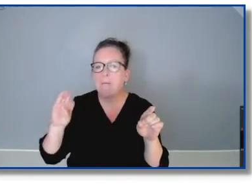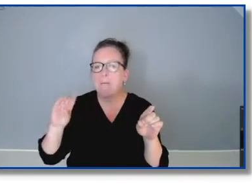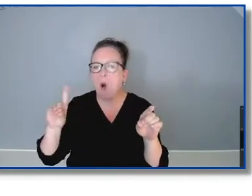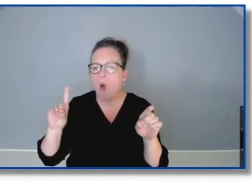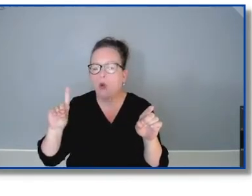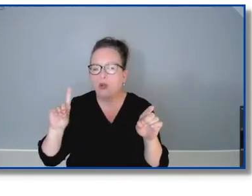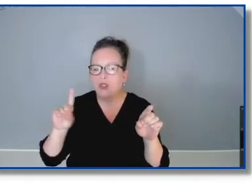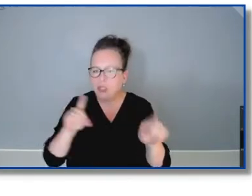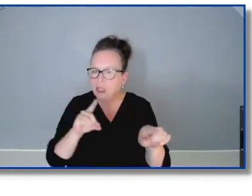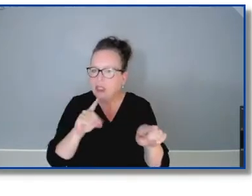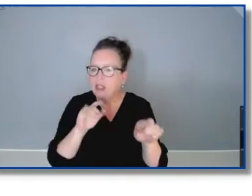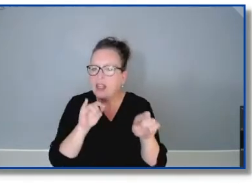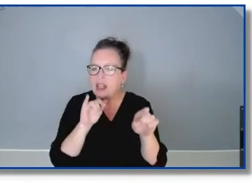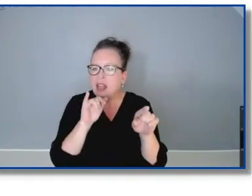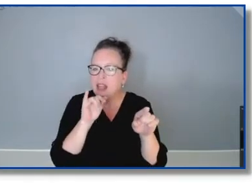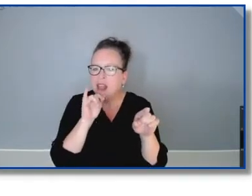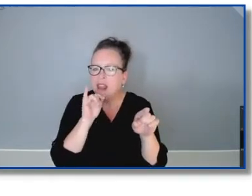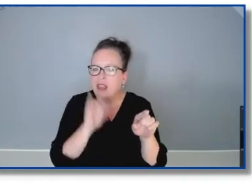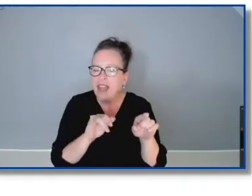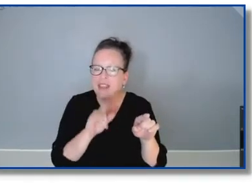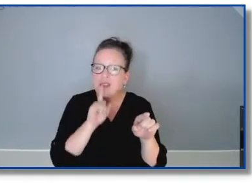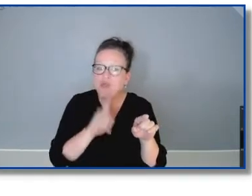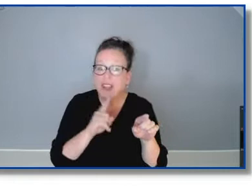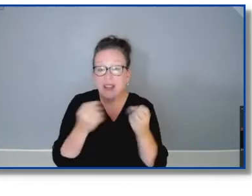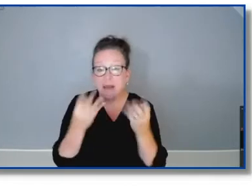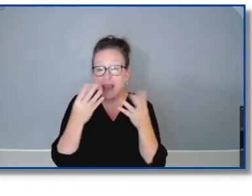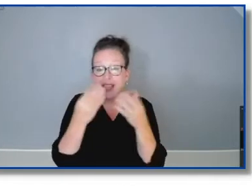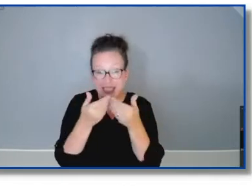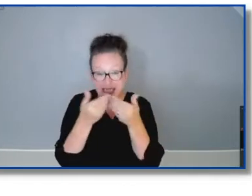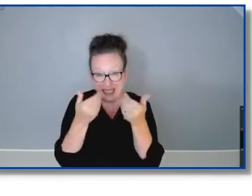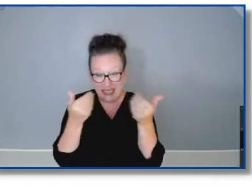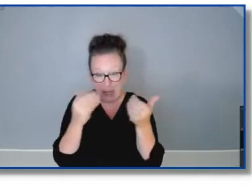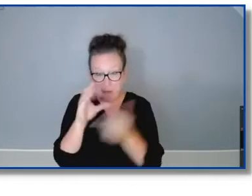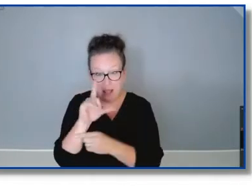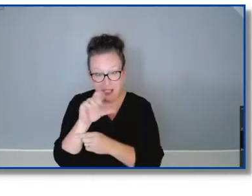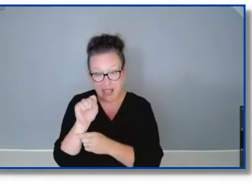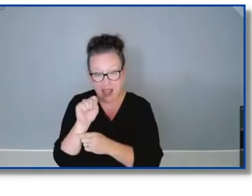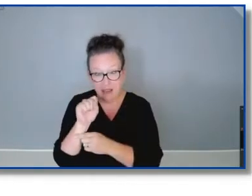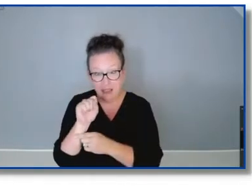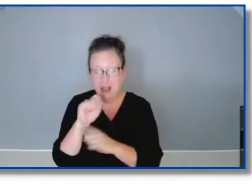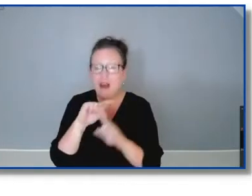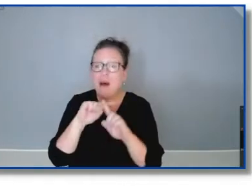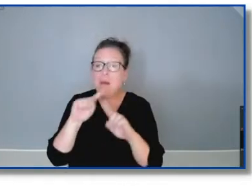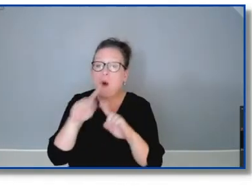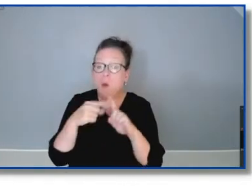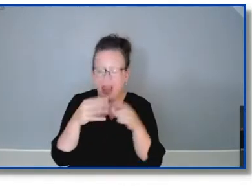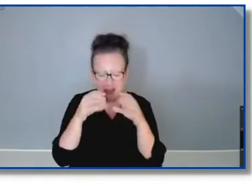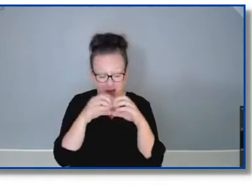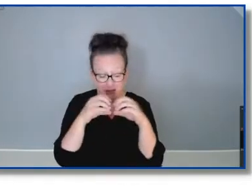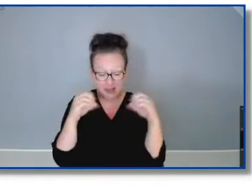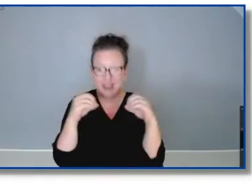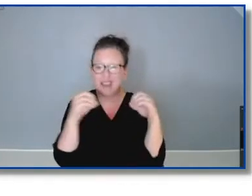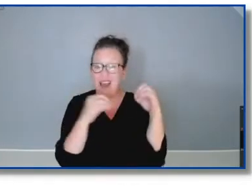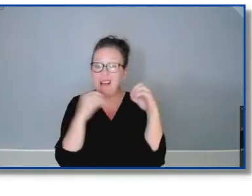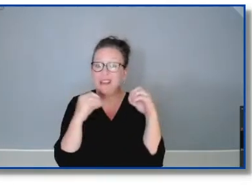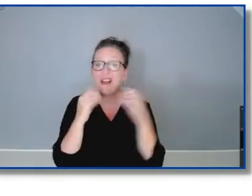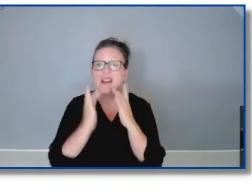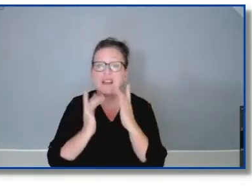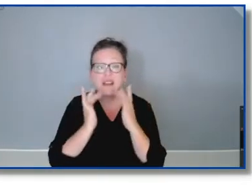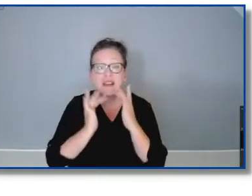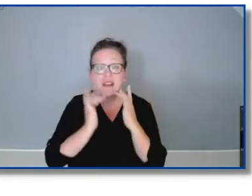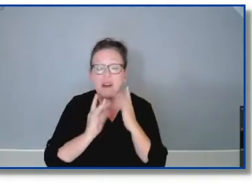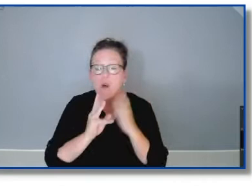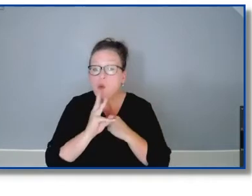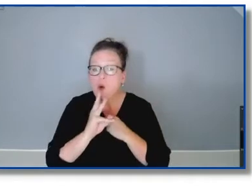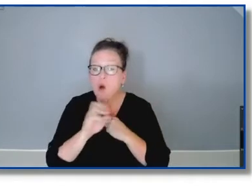as diffuse separate cells, but when it's confronted with lack of water or lack of